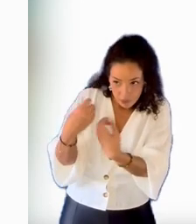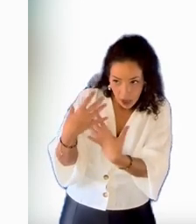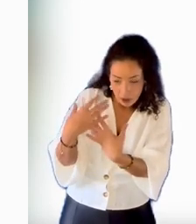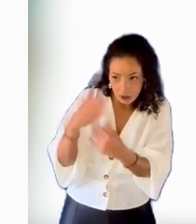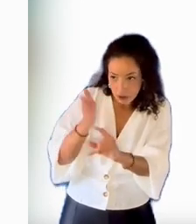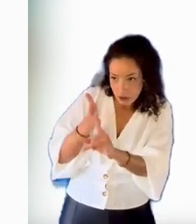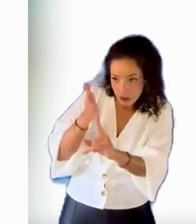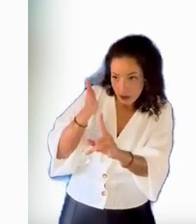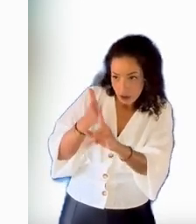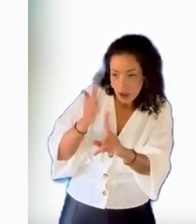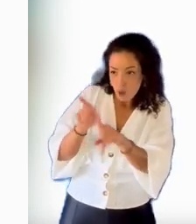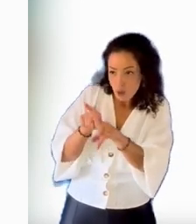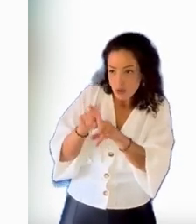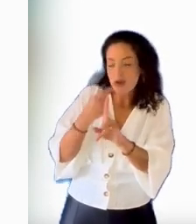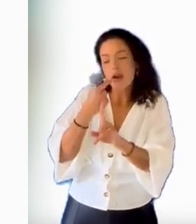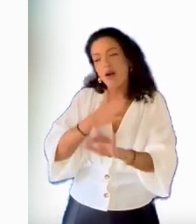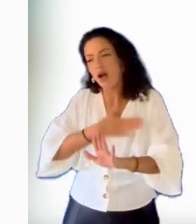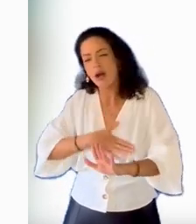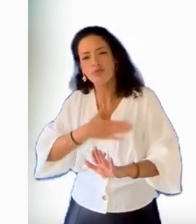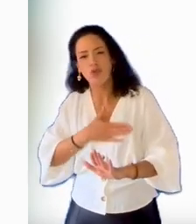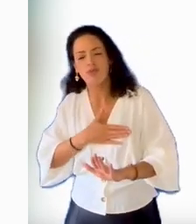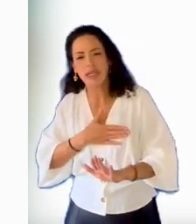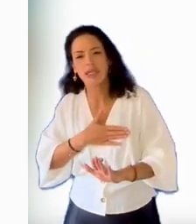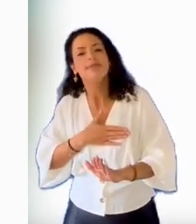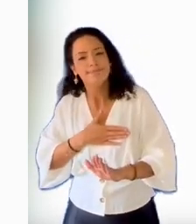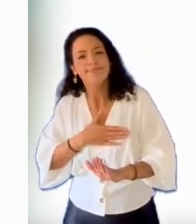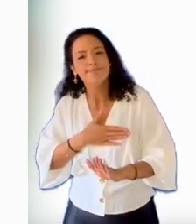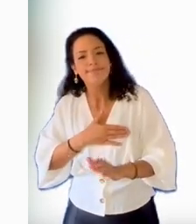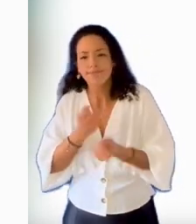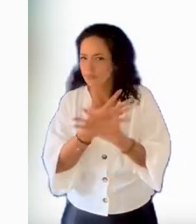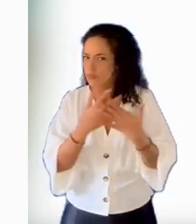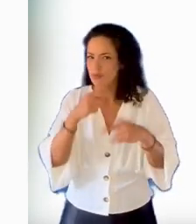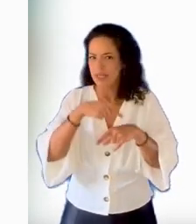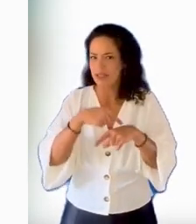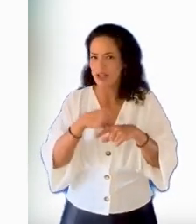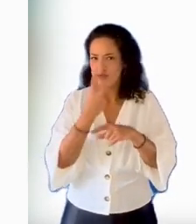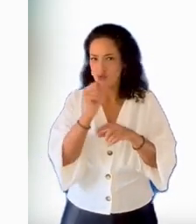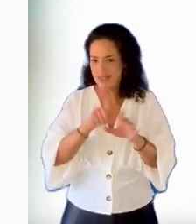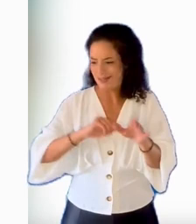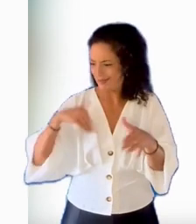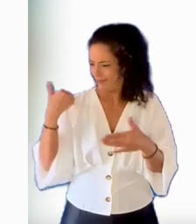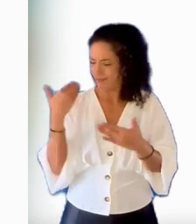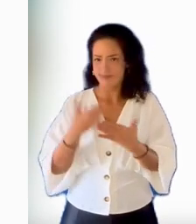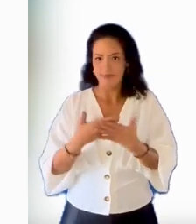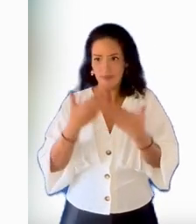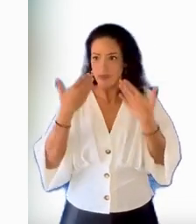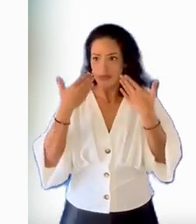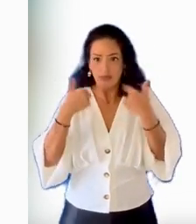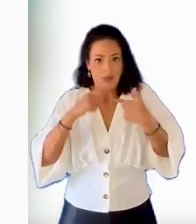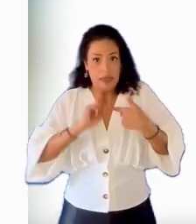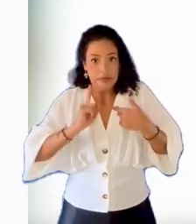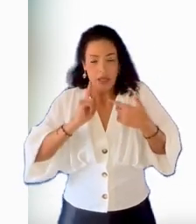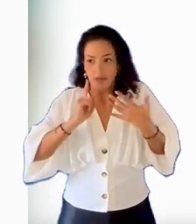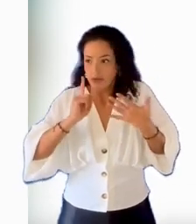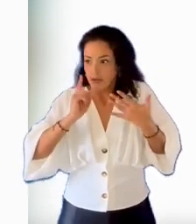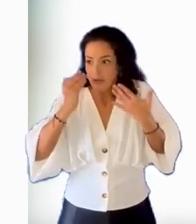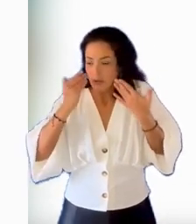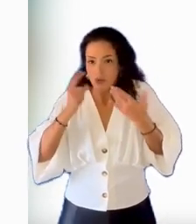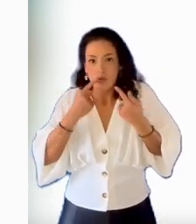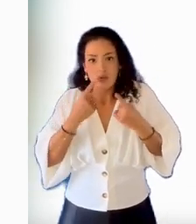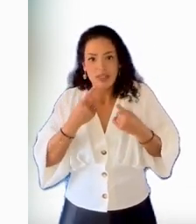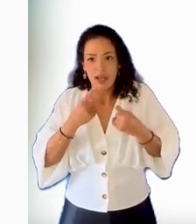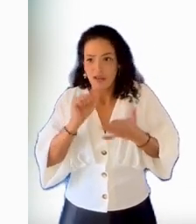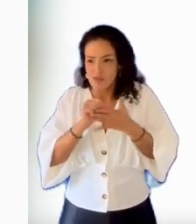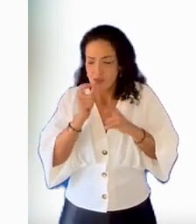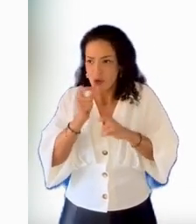acknowledge, and to say sorry. There have been countless times over the past 20 years when I've not known what to say, of the right words